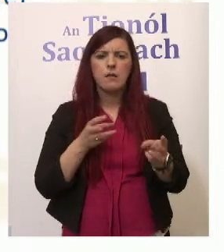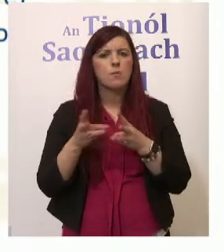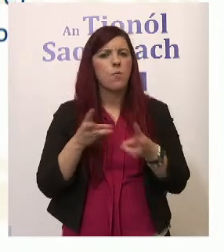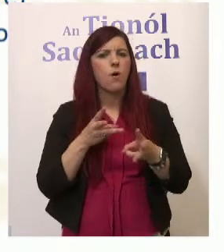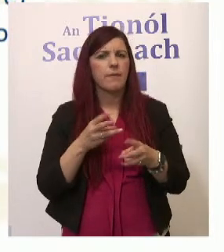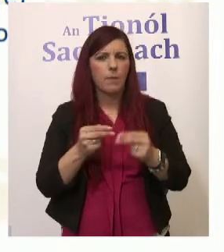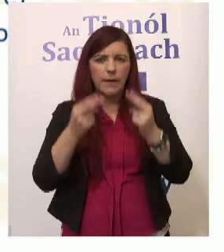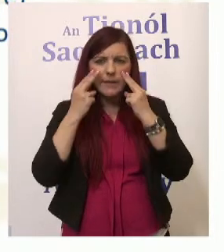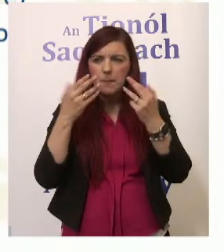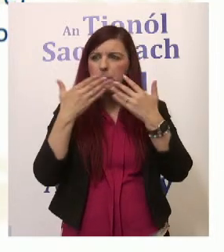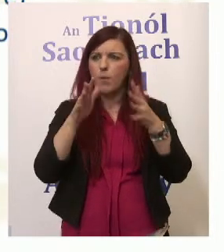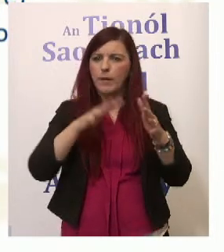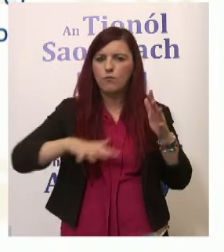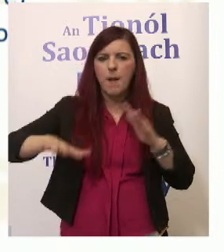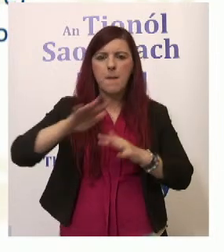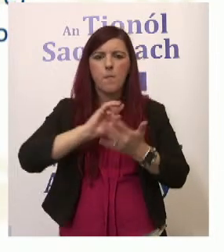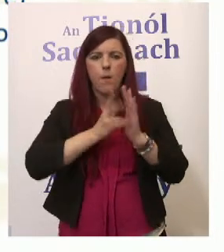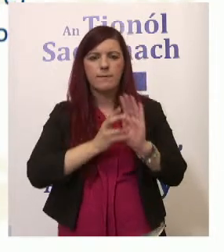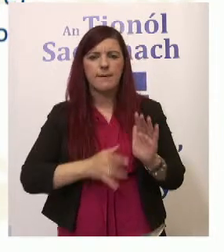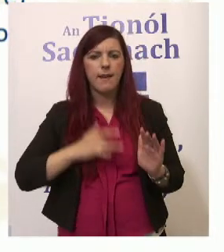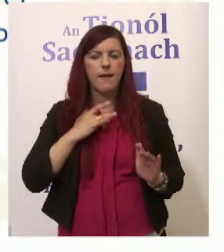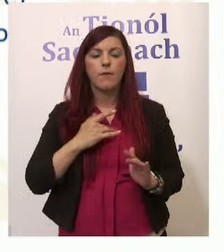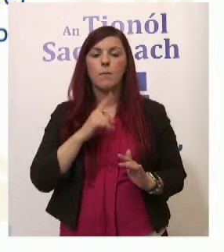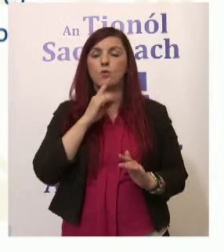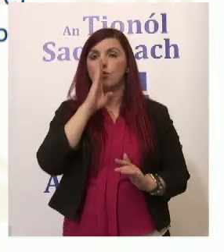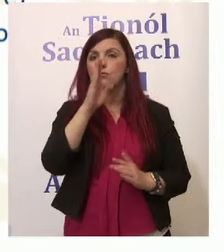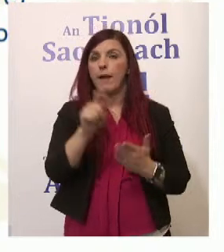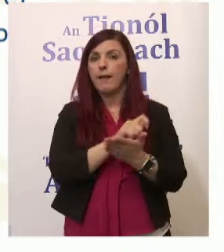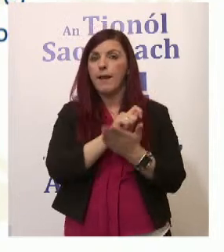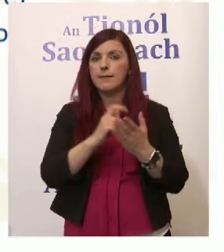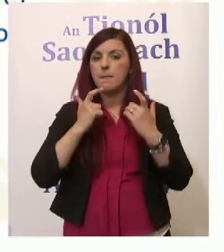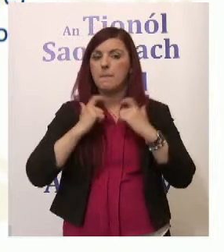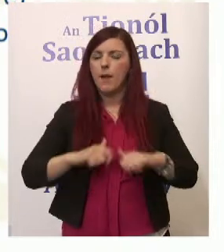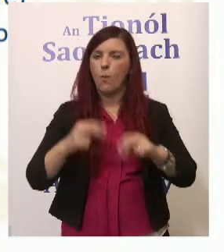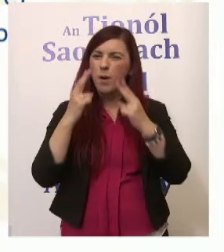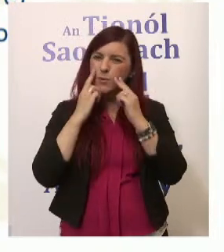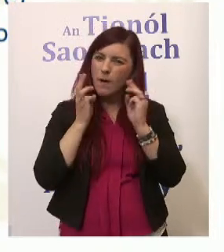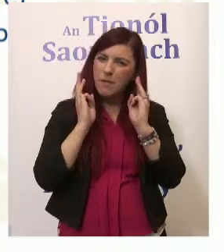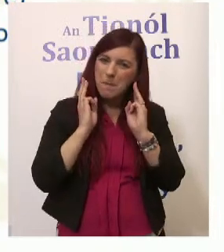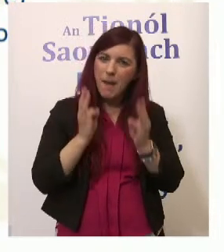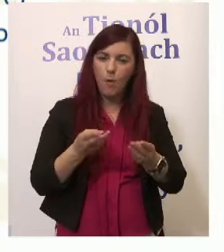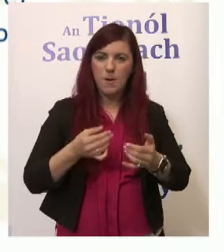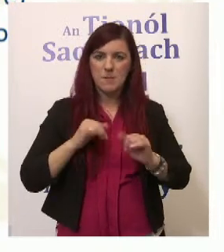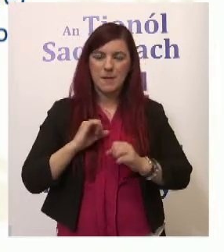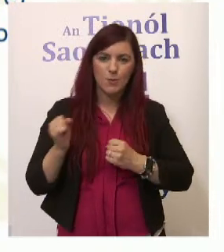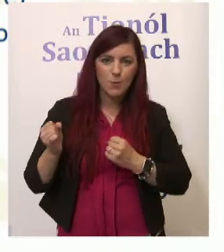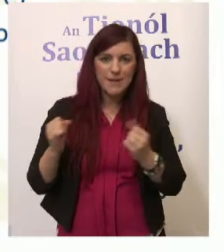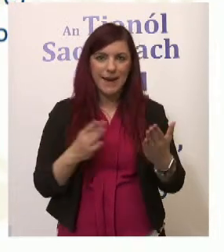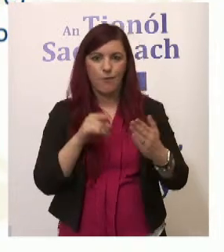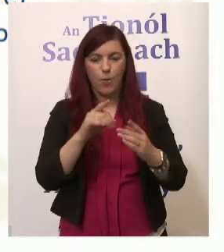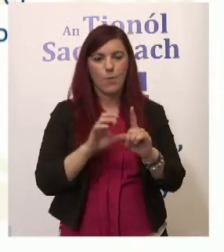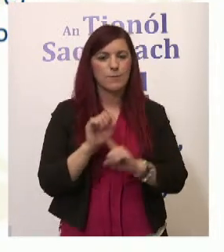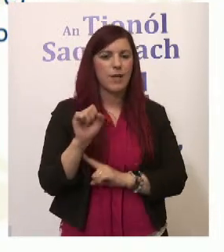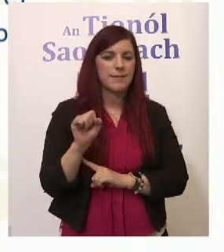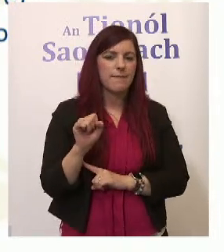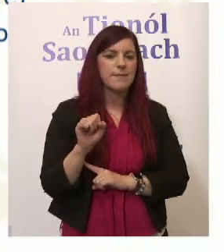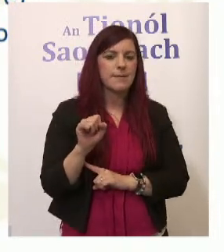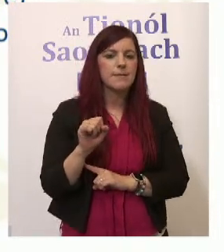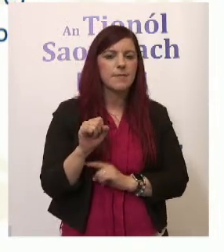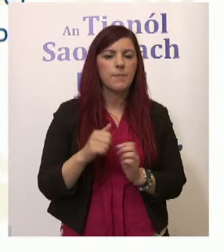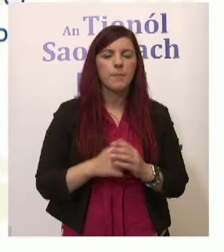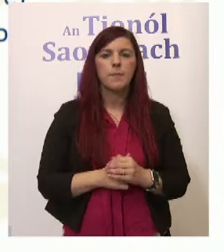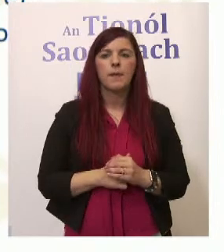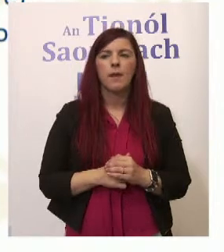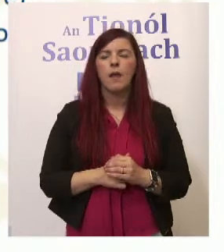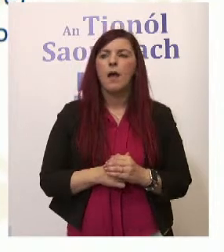public realm and quality of life, but a directly elected mayor would need to have the powers and means to deliver on those objectives. It